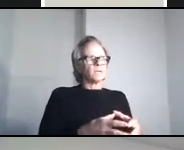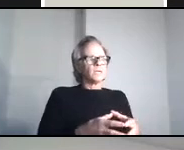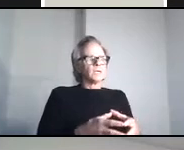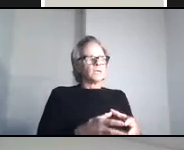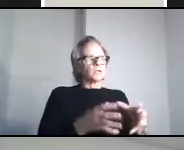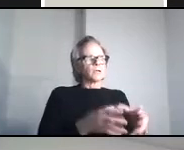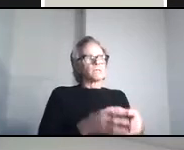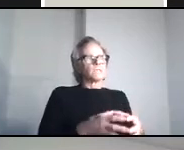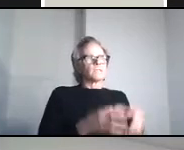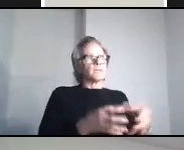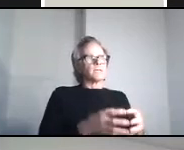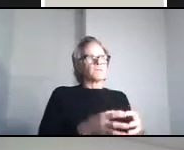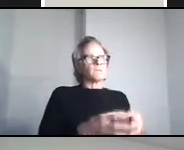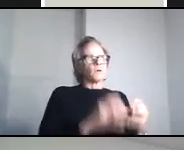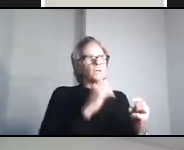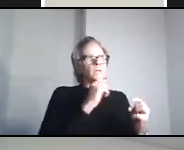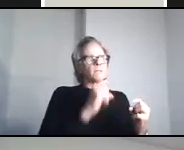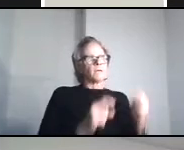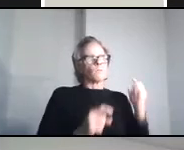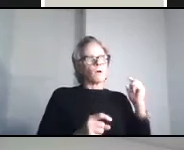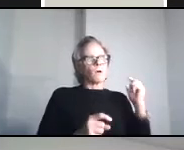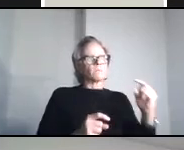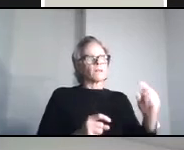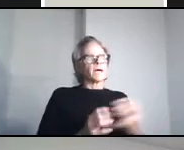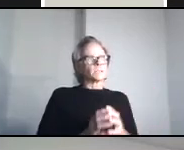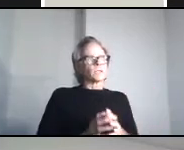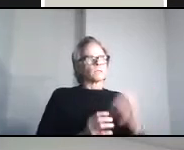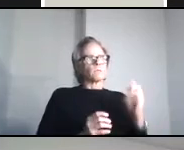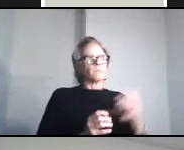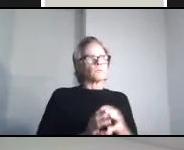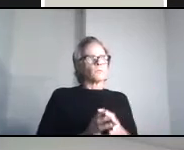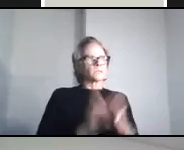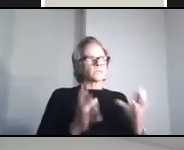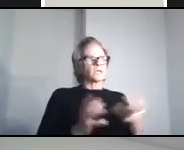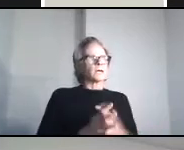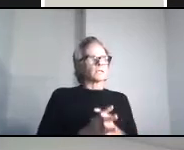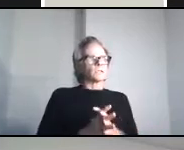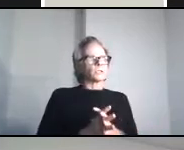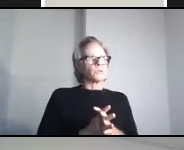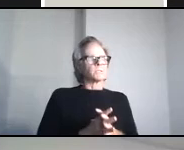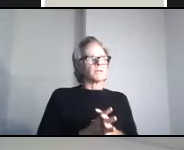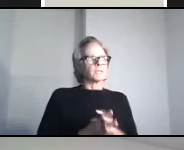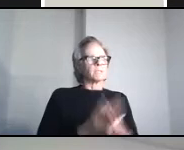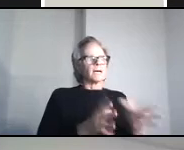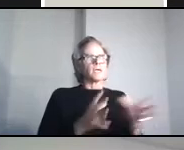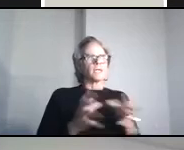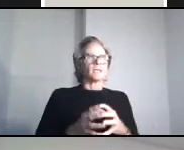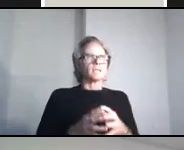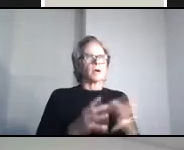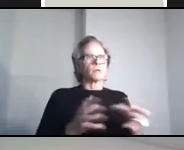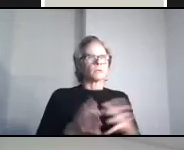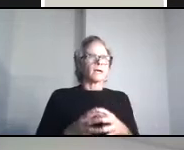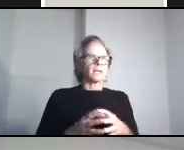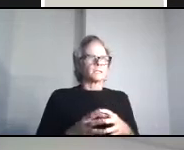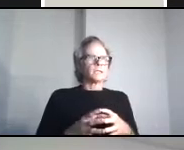above. And you could kind of see the benefit of opening up that wall of glass along what would be the west side of the children's space. I'm now getting